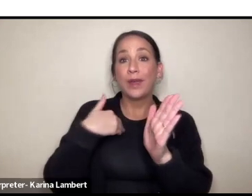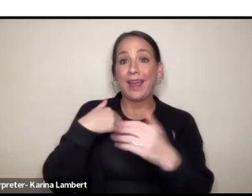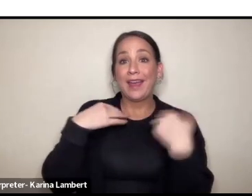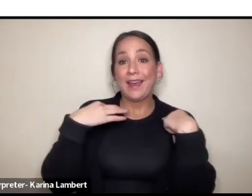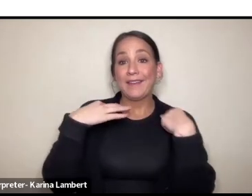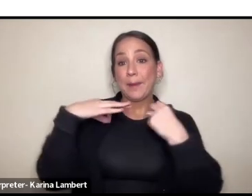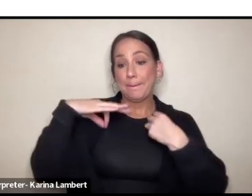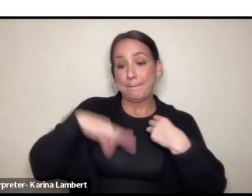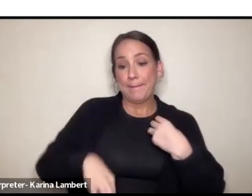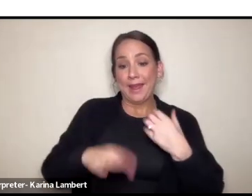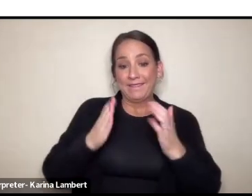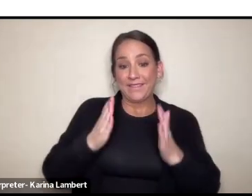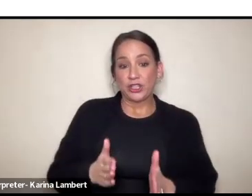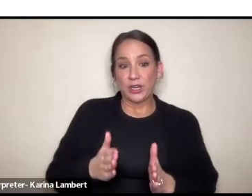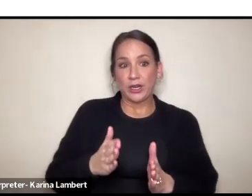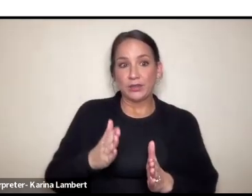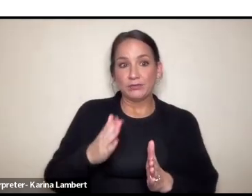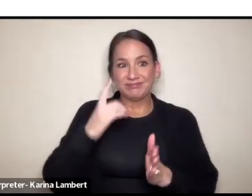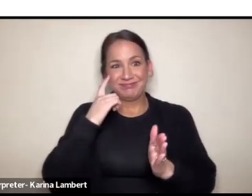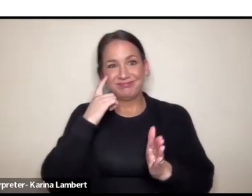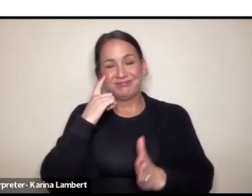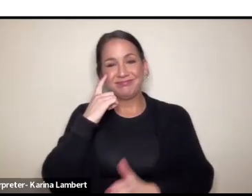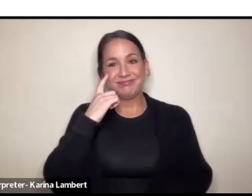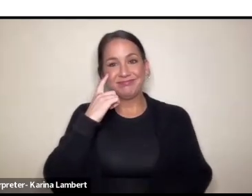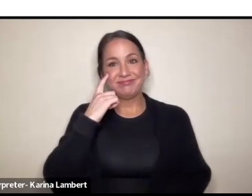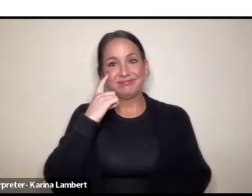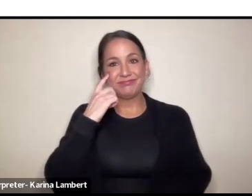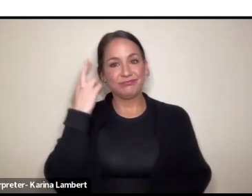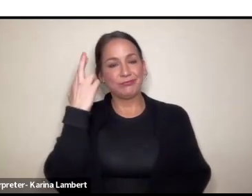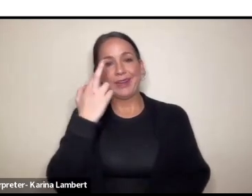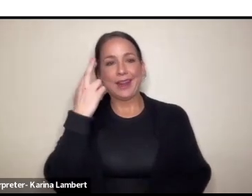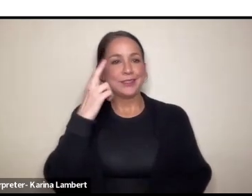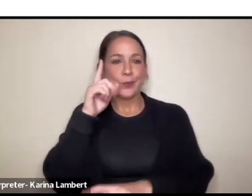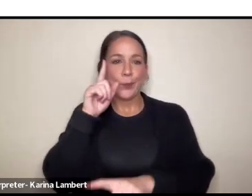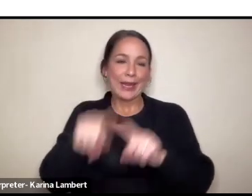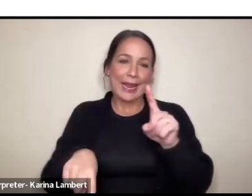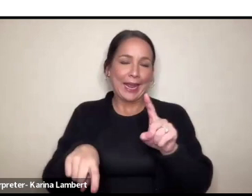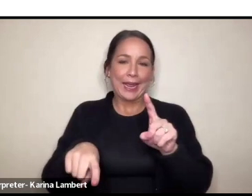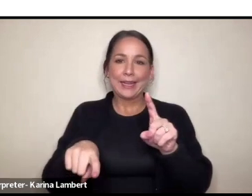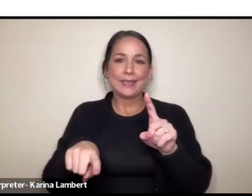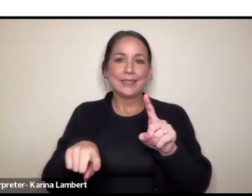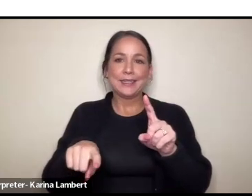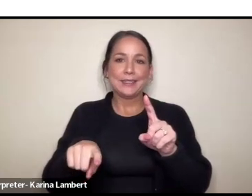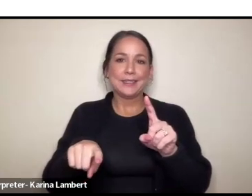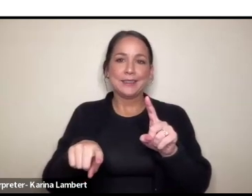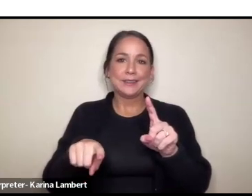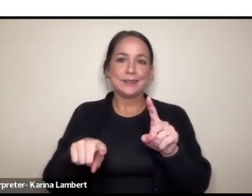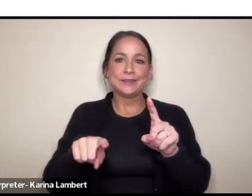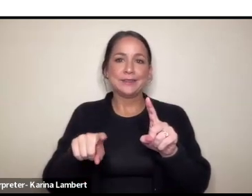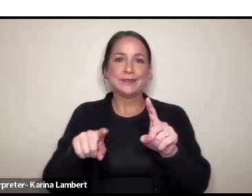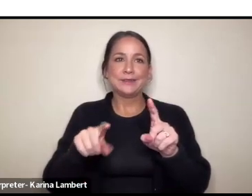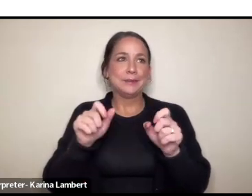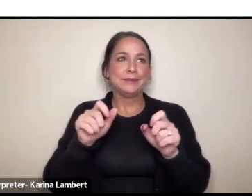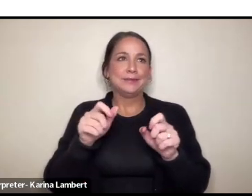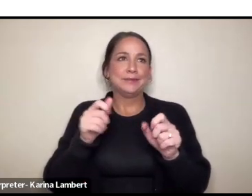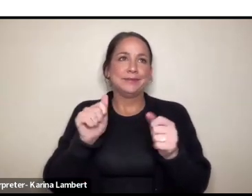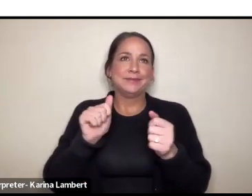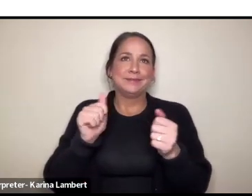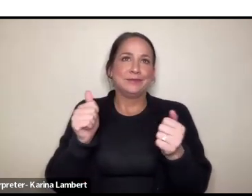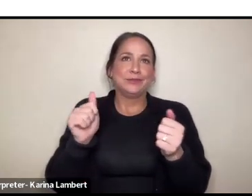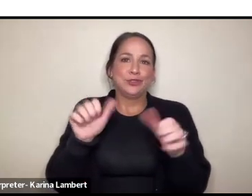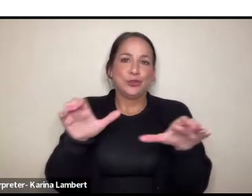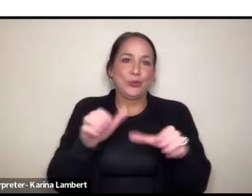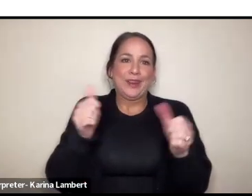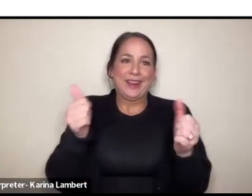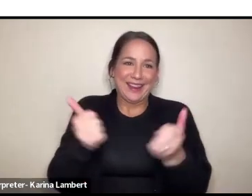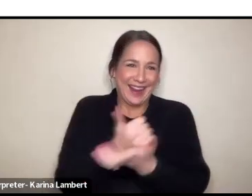beneficiary and we recognize that we can't be all things to the beneficiary, we just cannot. We are the